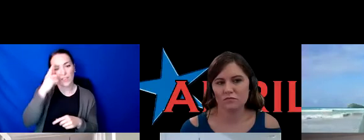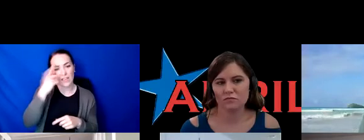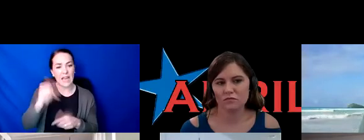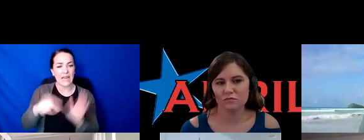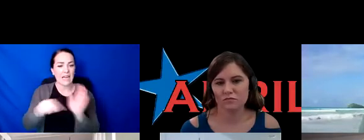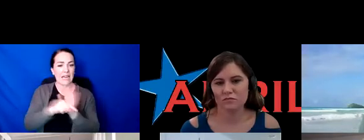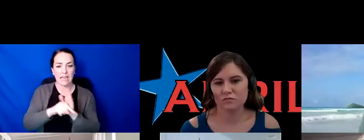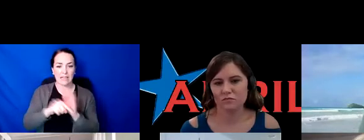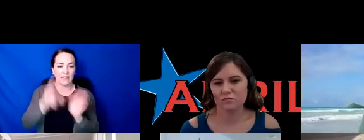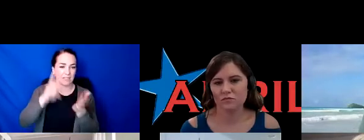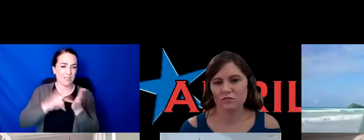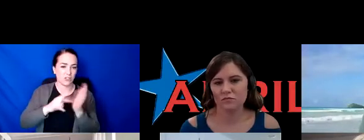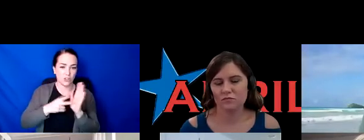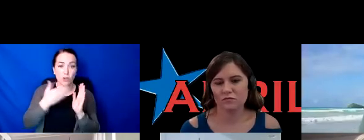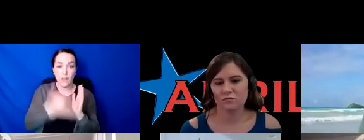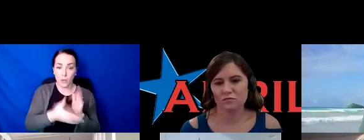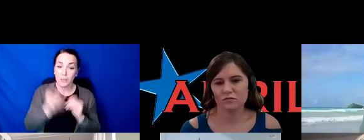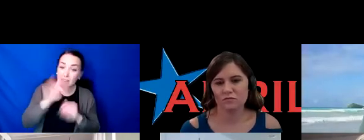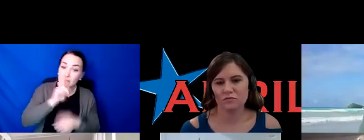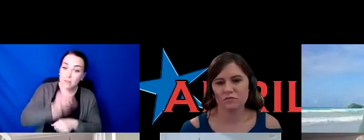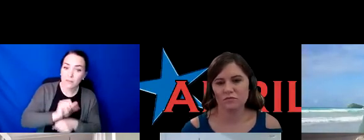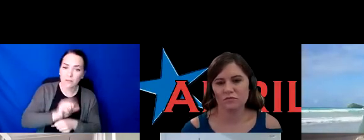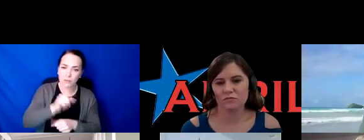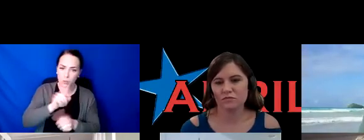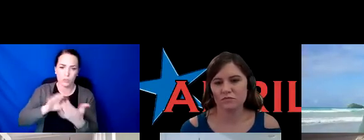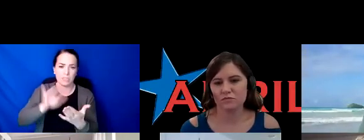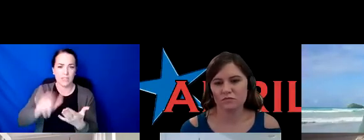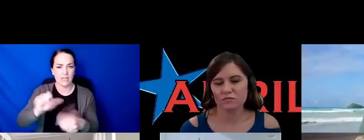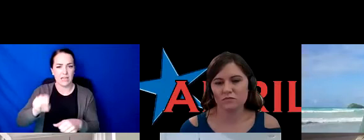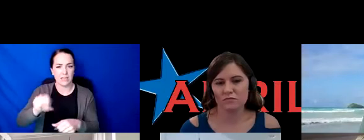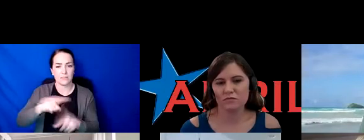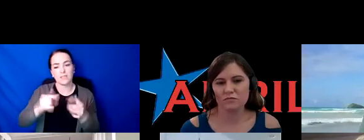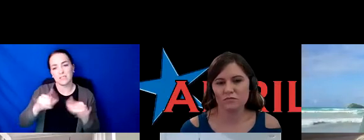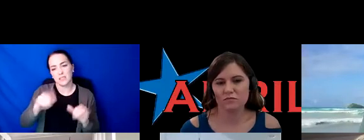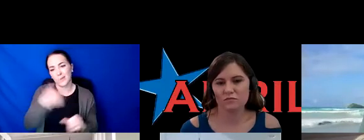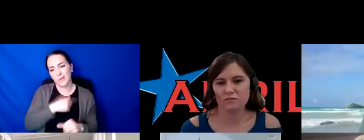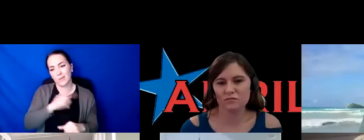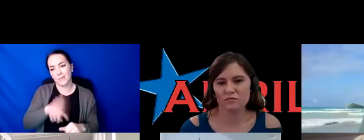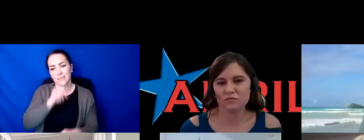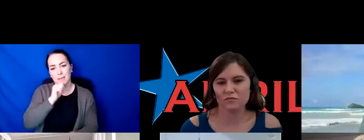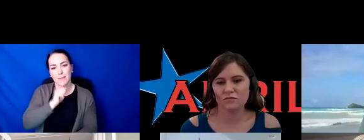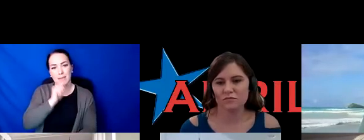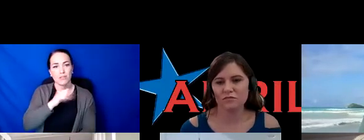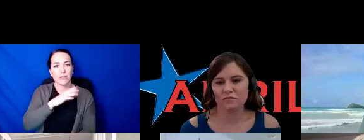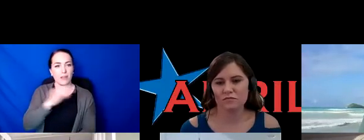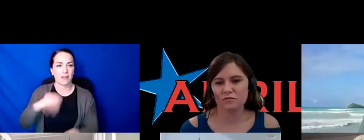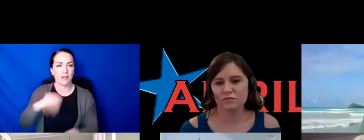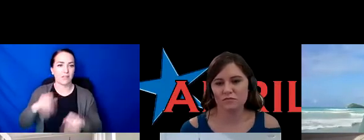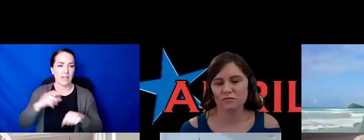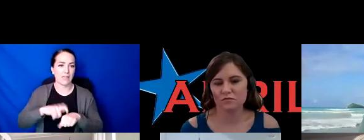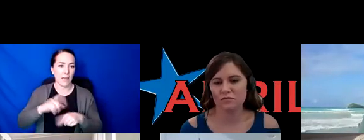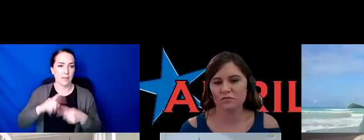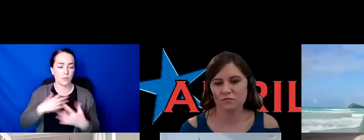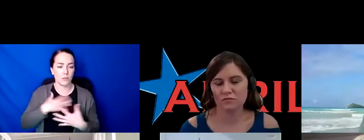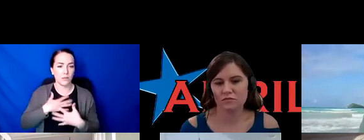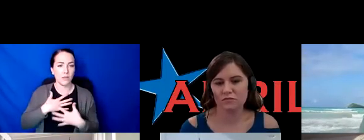definitely address it in that way. But we have to still be patient and just take the time to take that deep